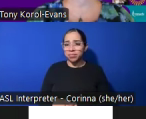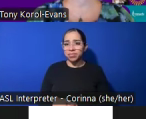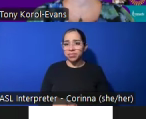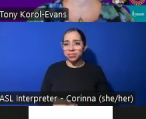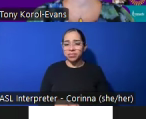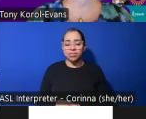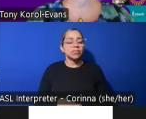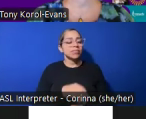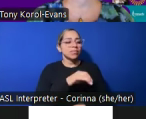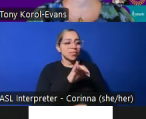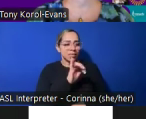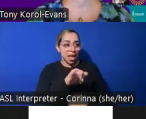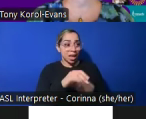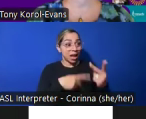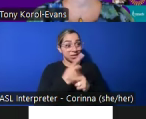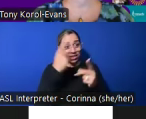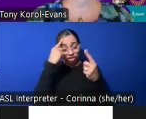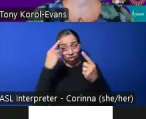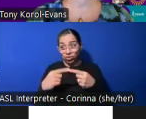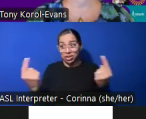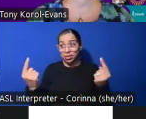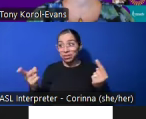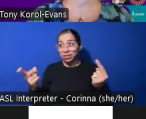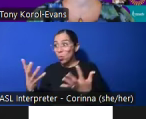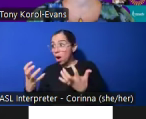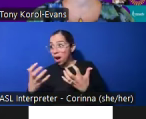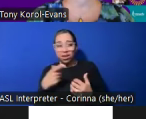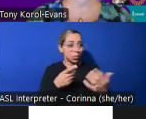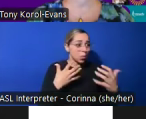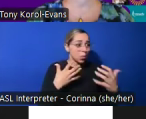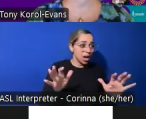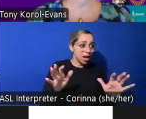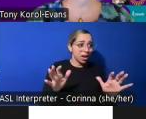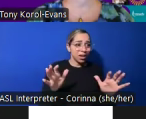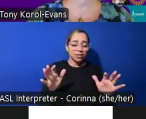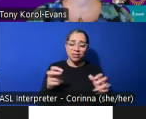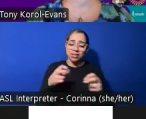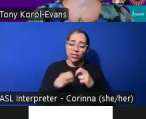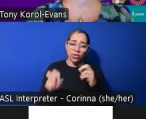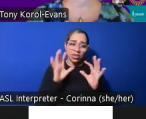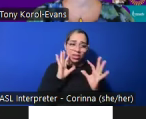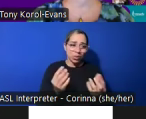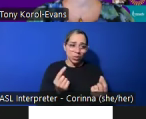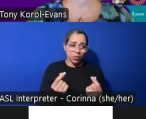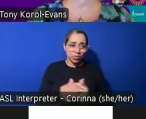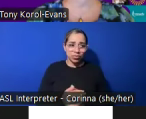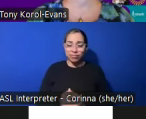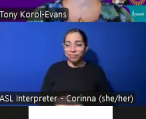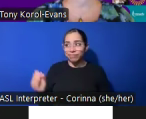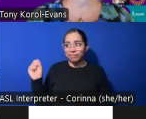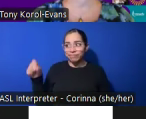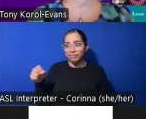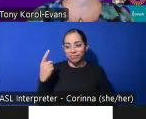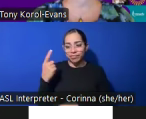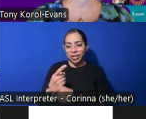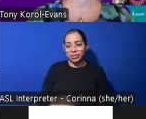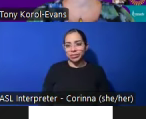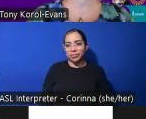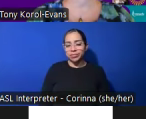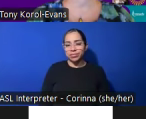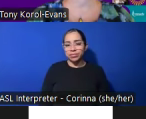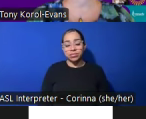That kind of disagreement can make it really difficult to decide what to do. Tell me about it. Have you